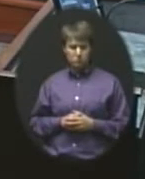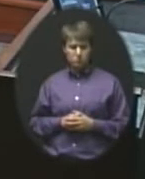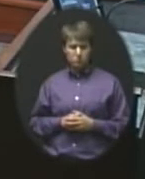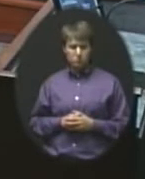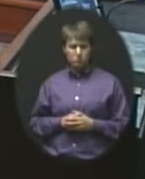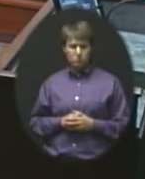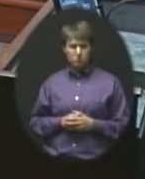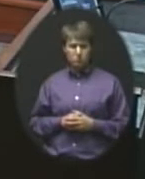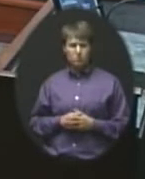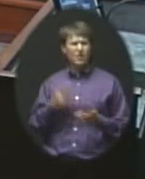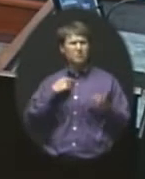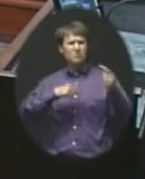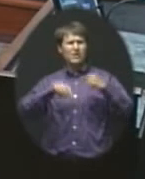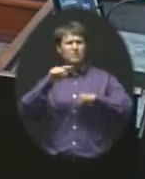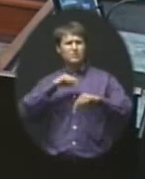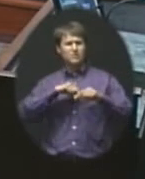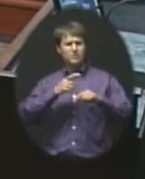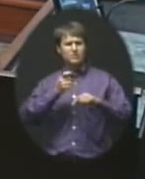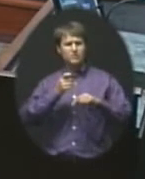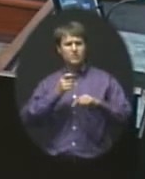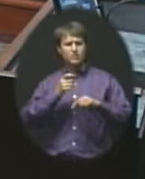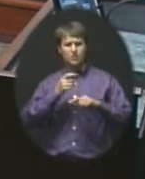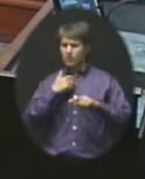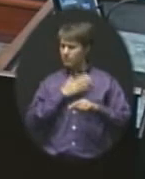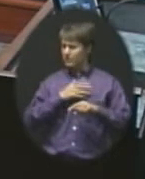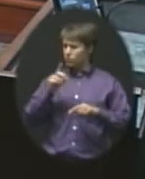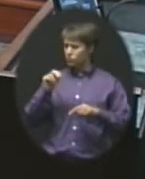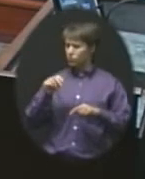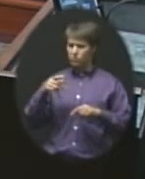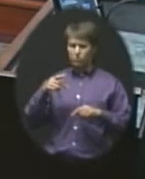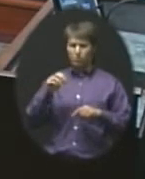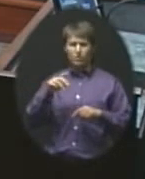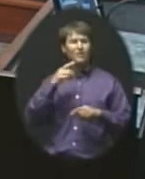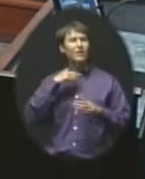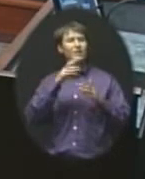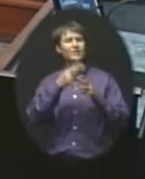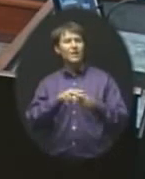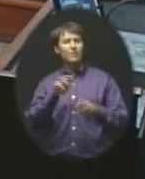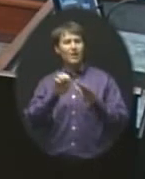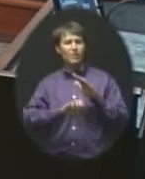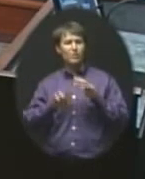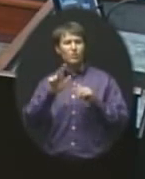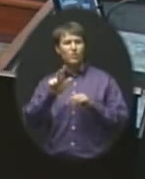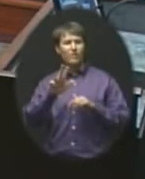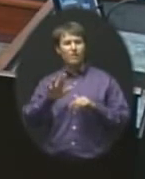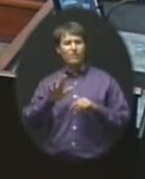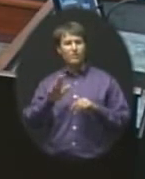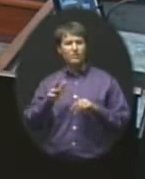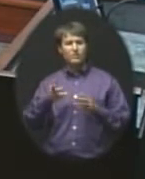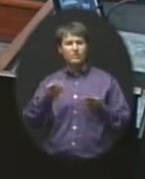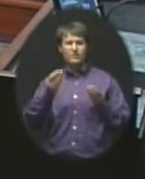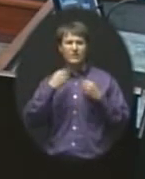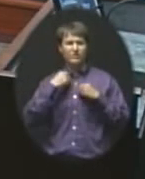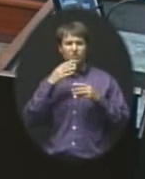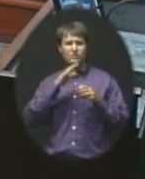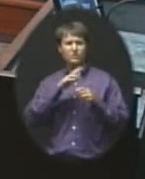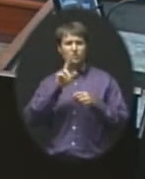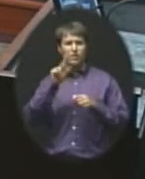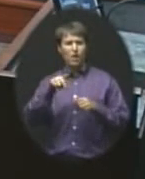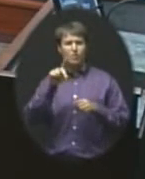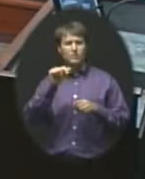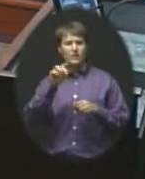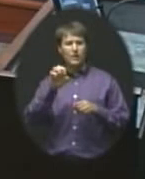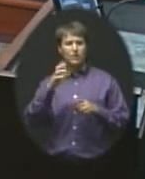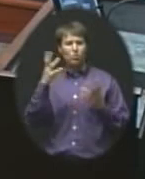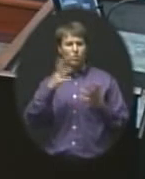I'm backtracking. You're backpacking. All right, please just do. On naming elementary 35, just give us an update on